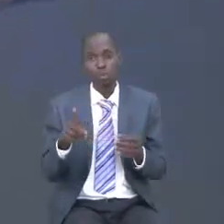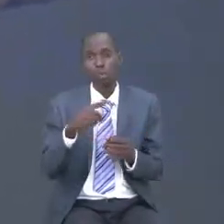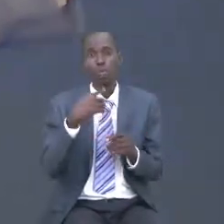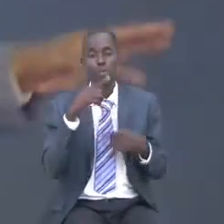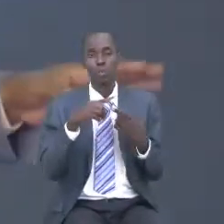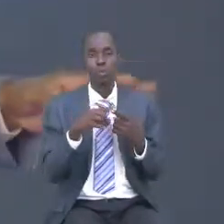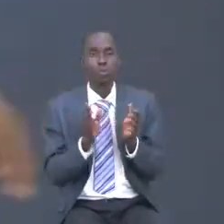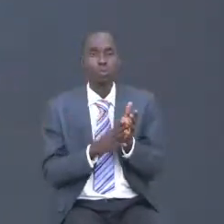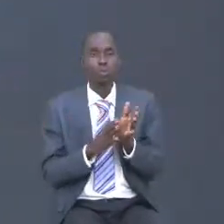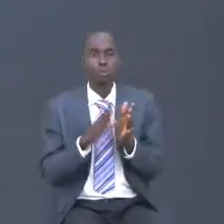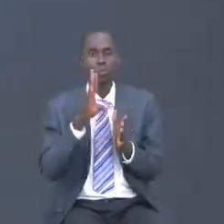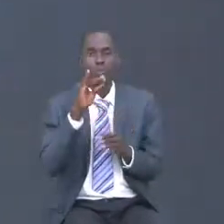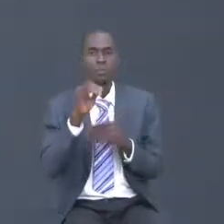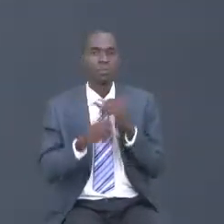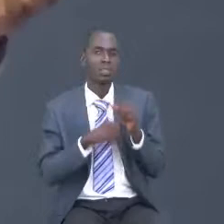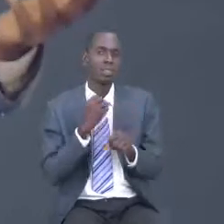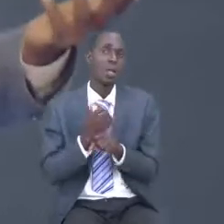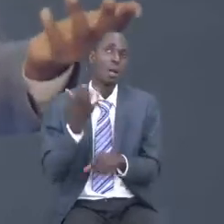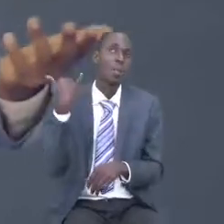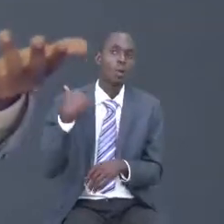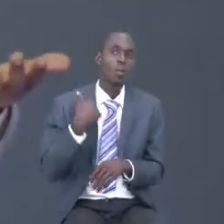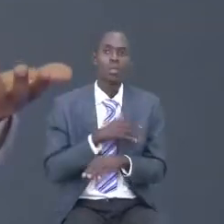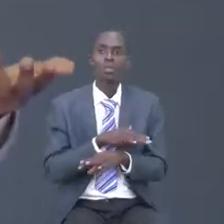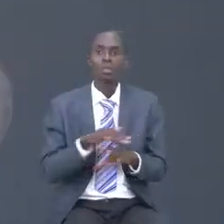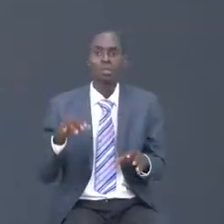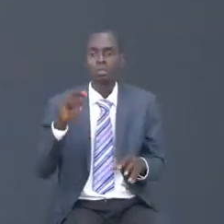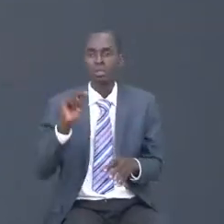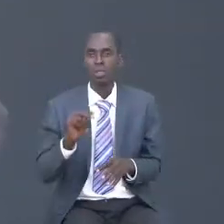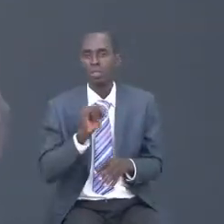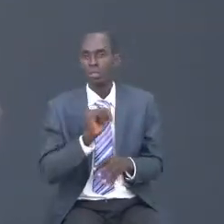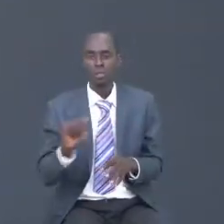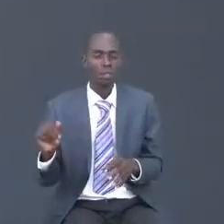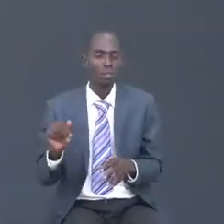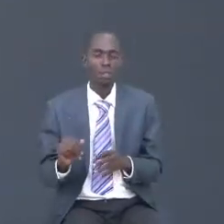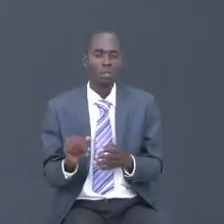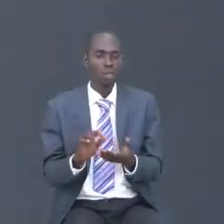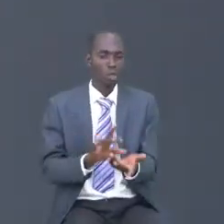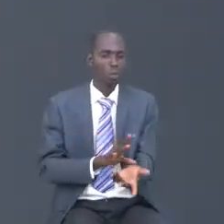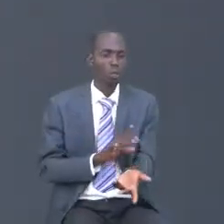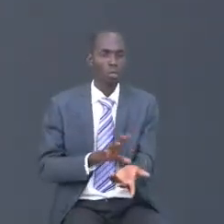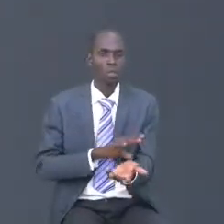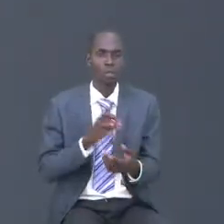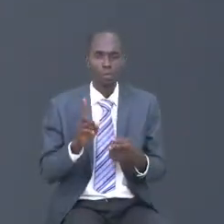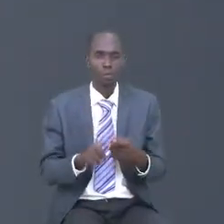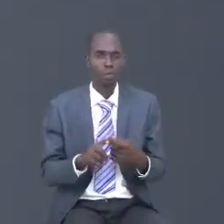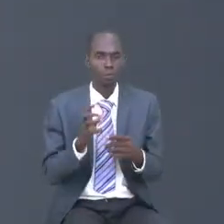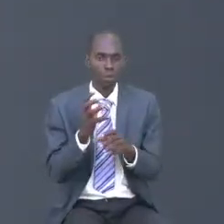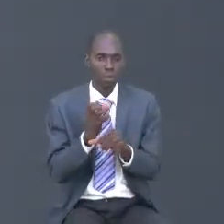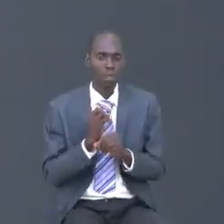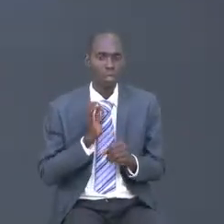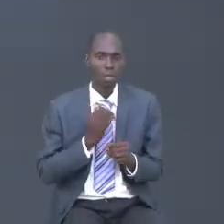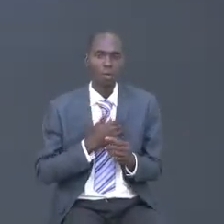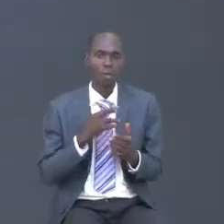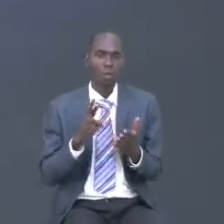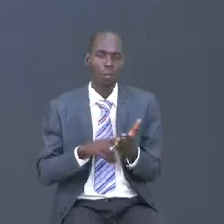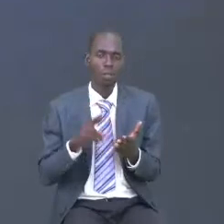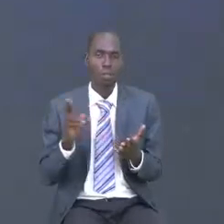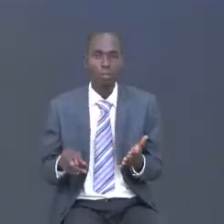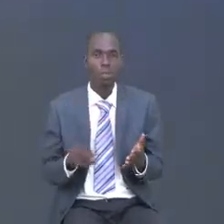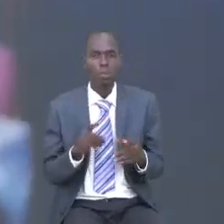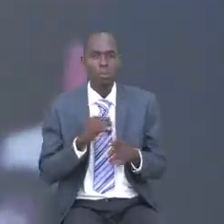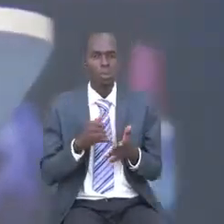50 years ago, we didn't need a computer to check our results. They posted it to us. And we didn't need, you know, any kind